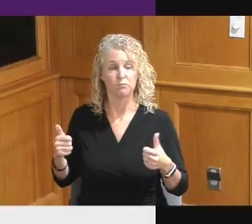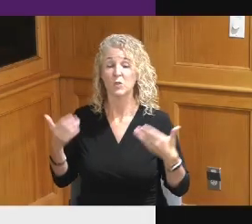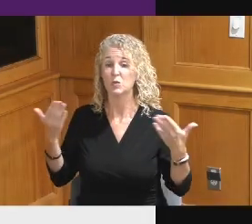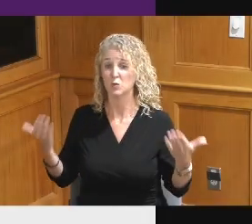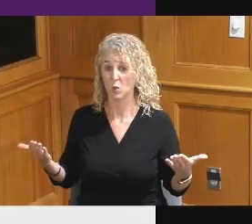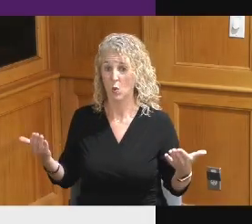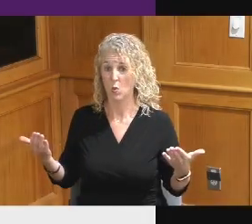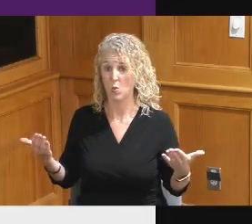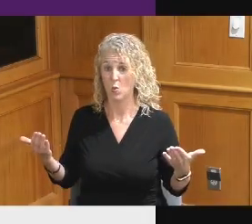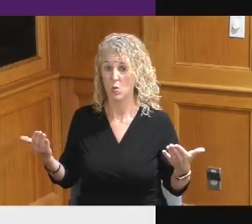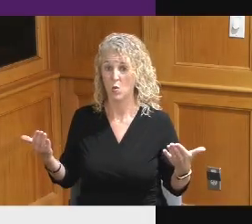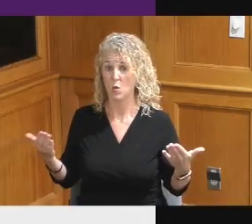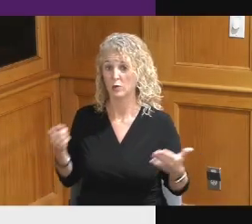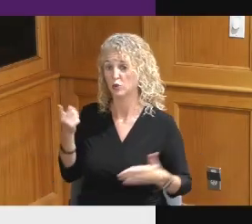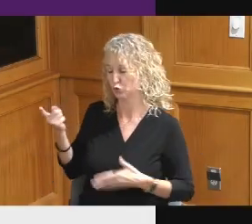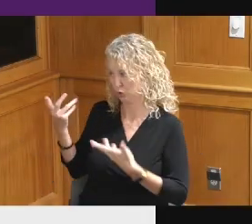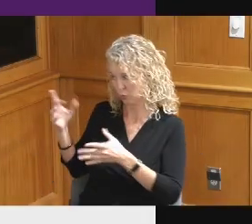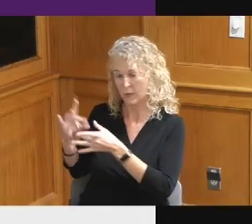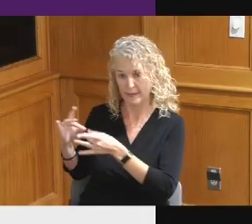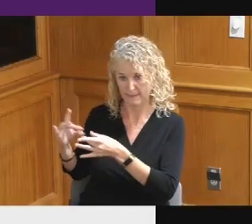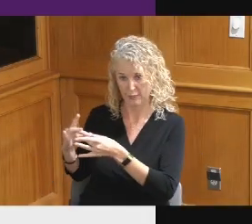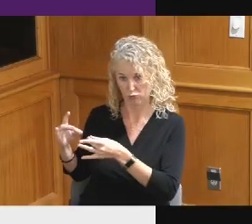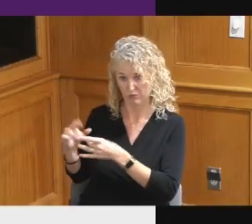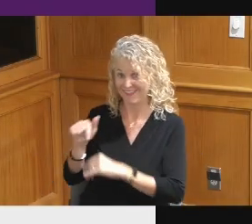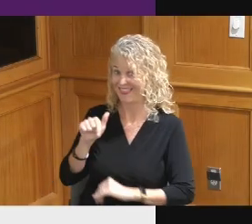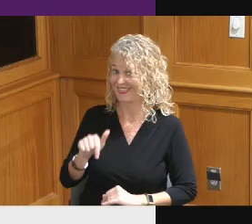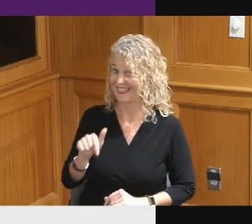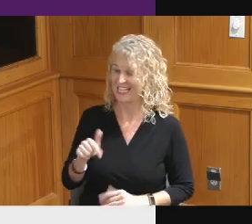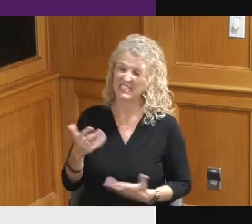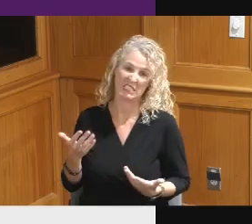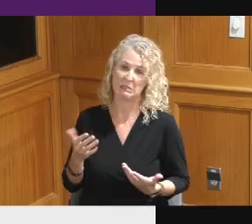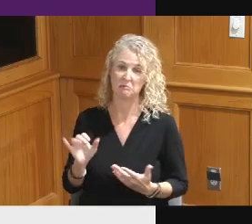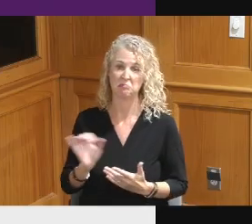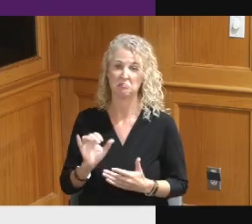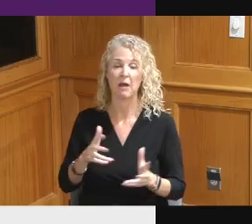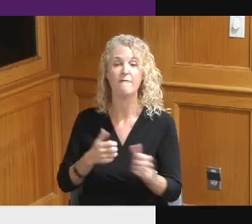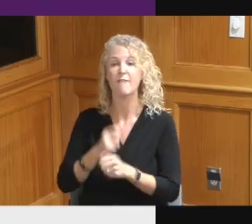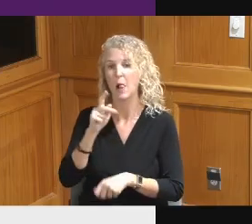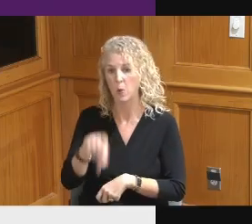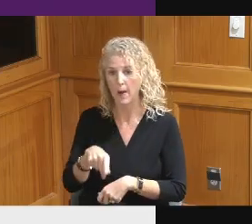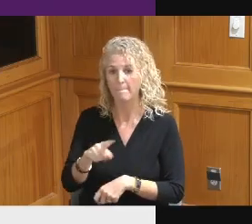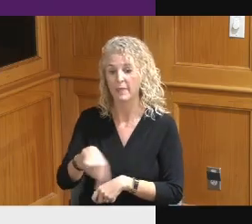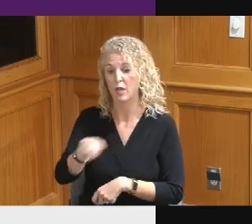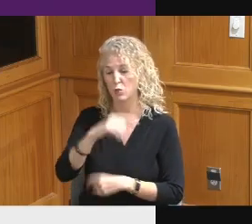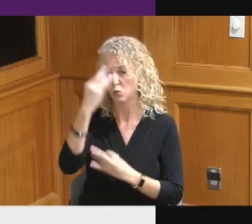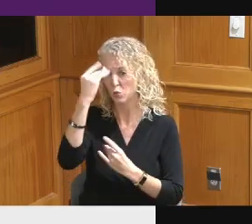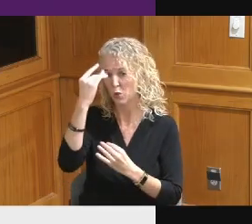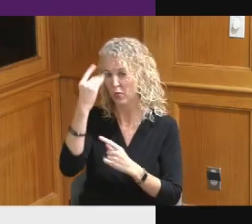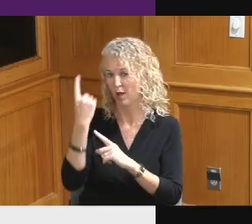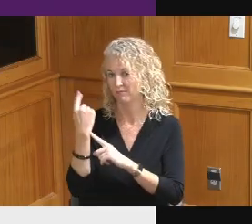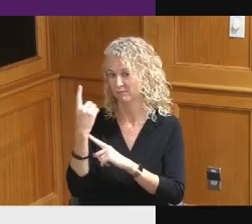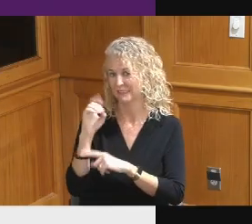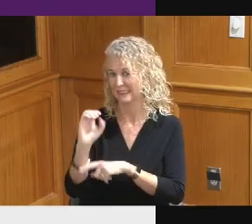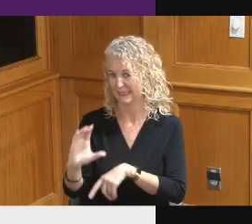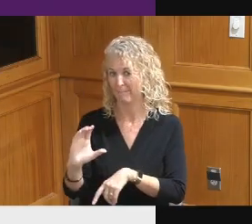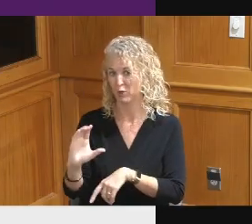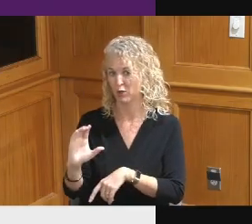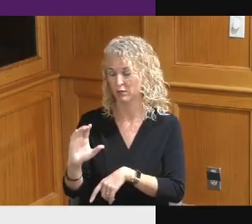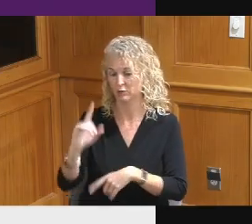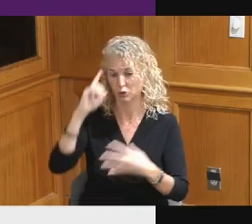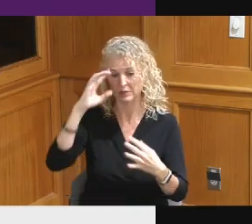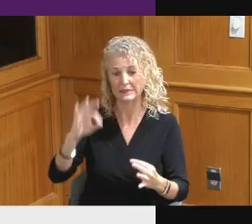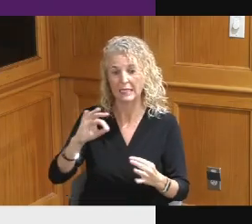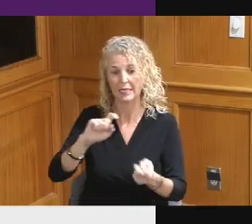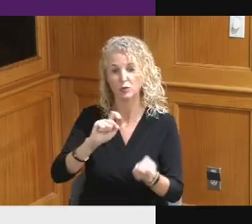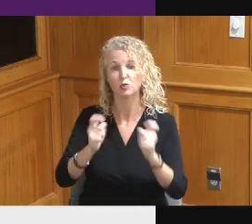So as Jeff mentioned, this is sort of a follow-up for something that was contemplated back in December when you all made an amendment